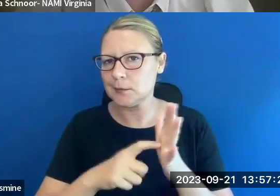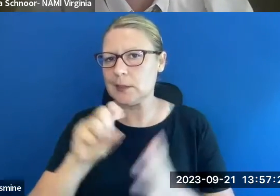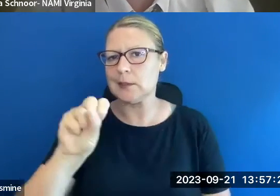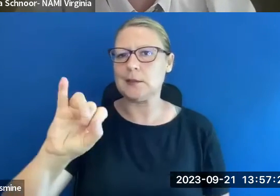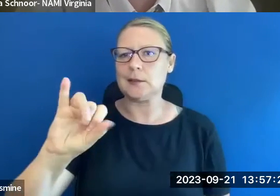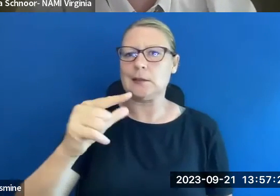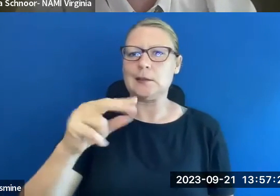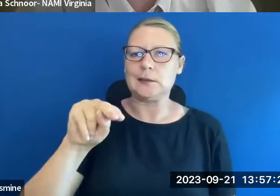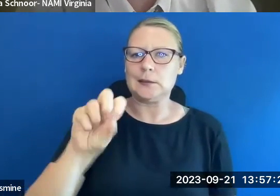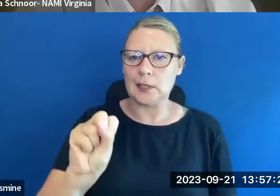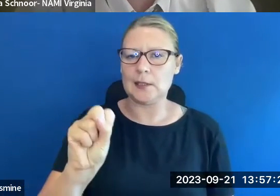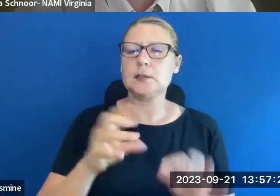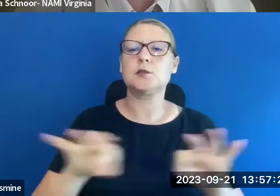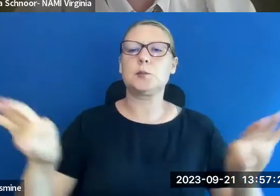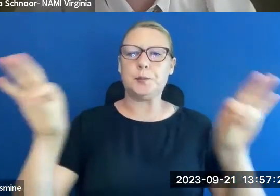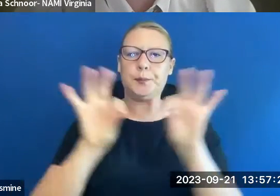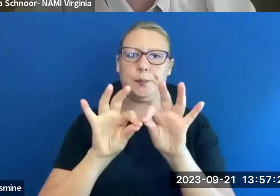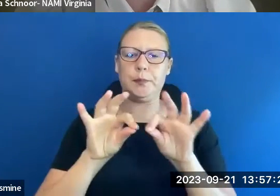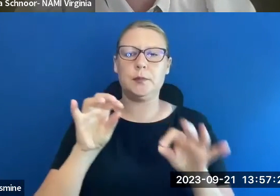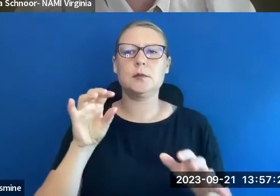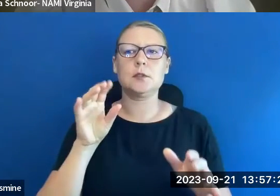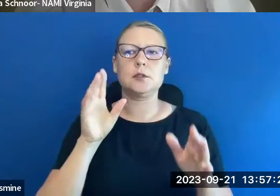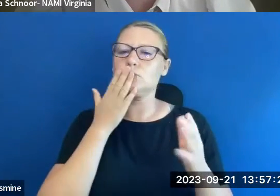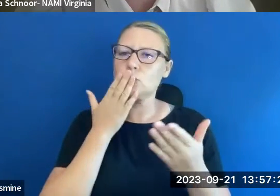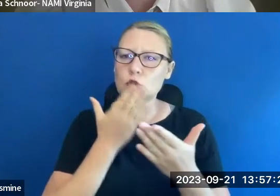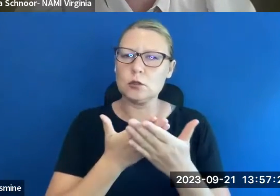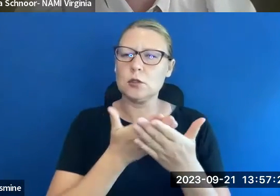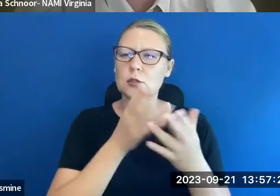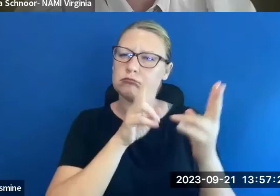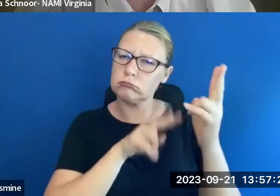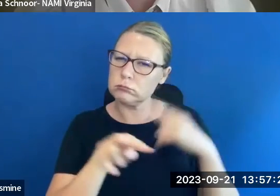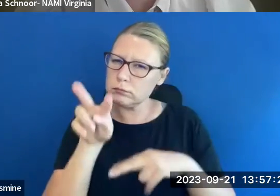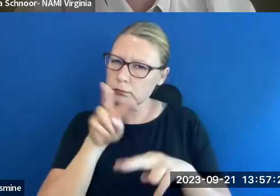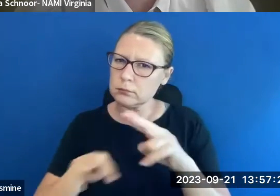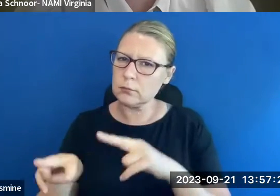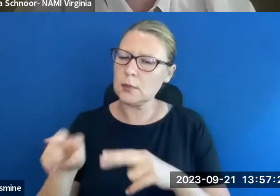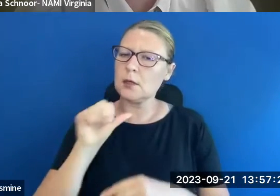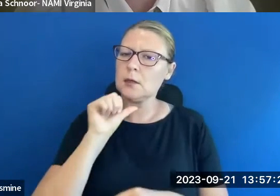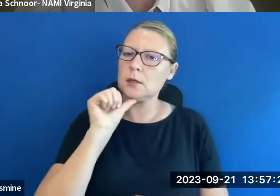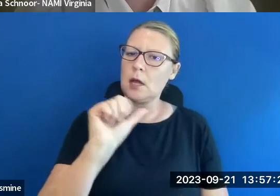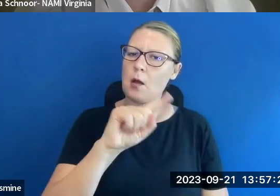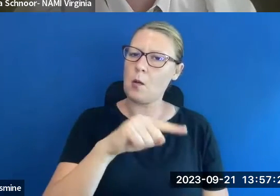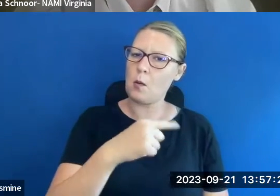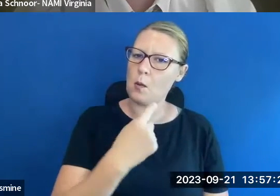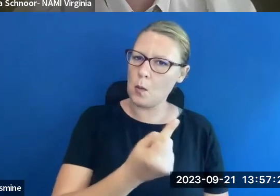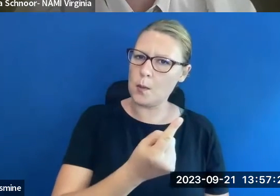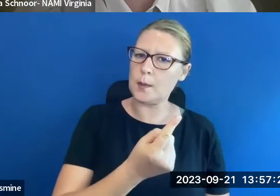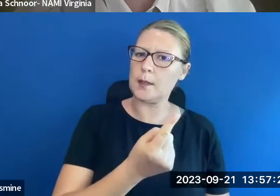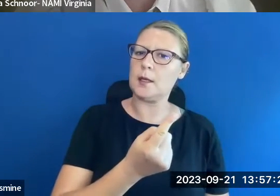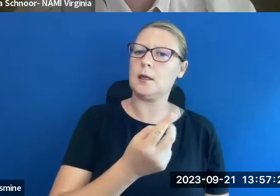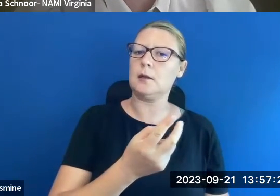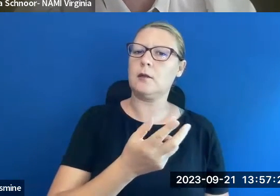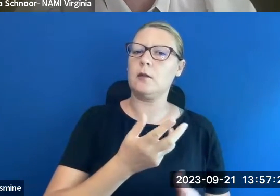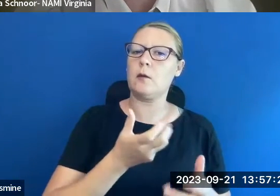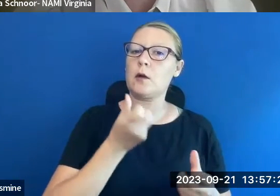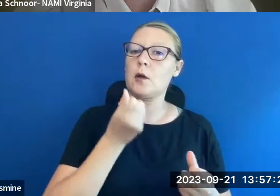important to notice, be good observers of not just the verbal communication, but the